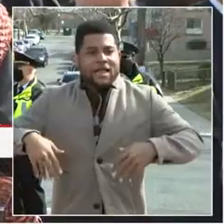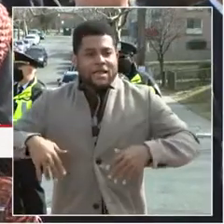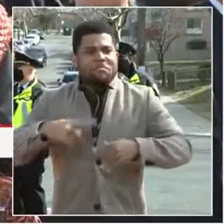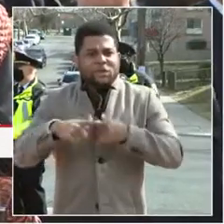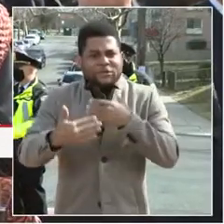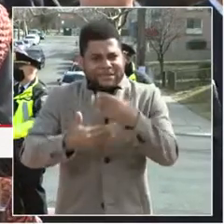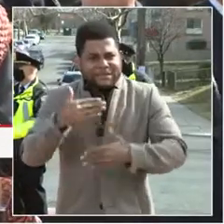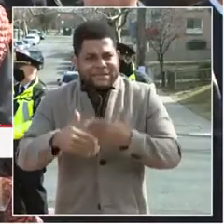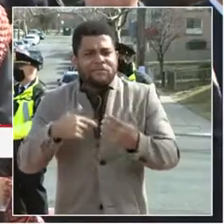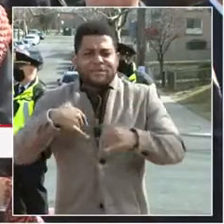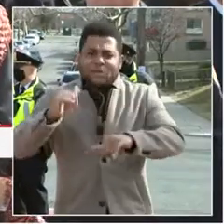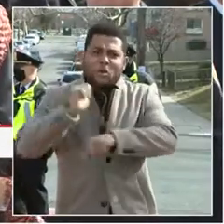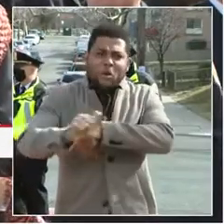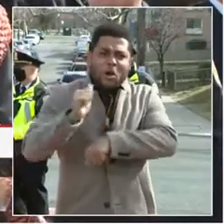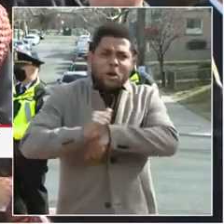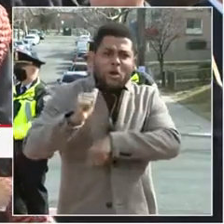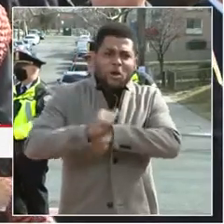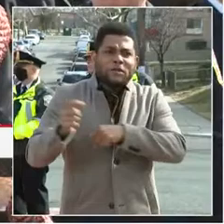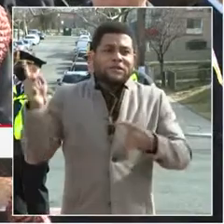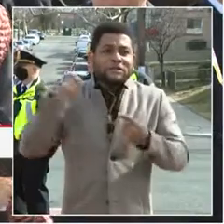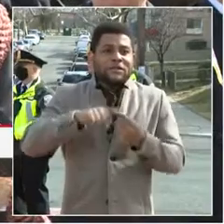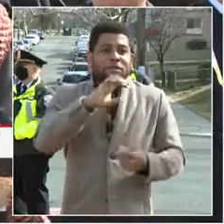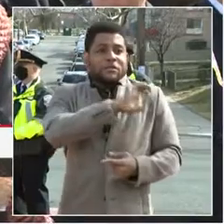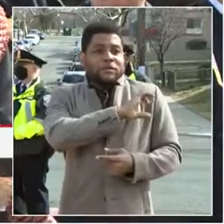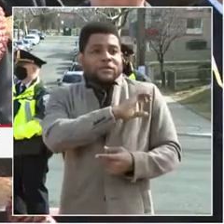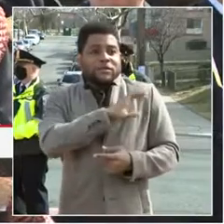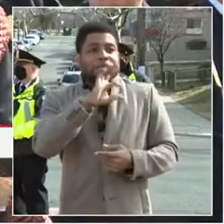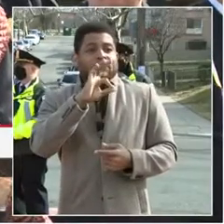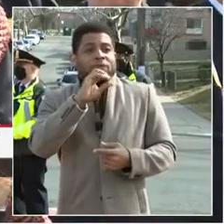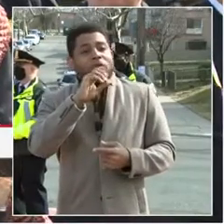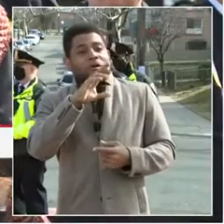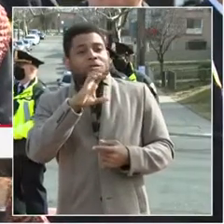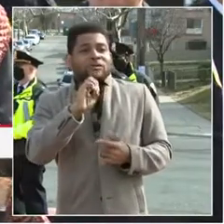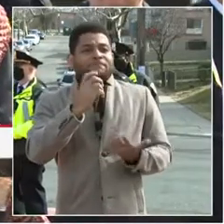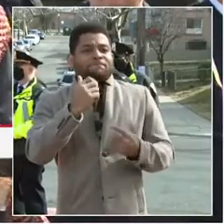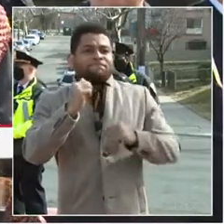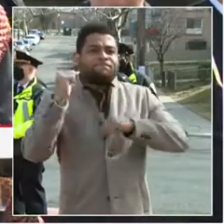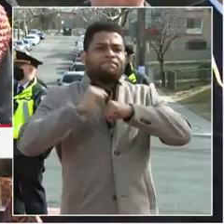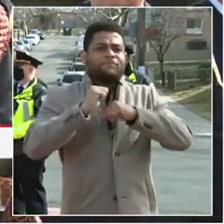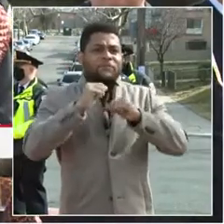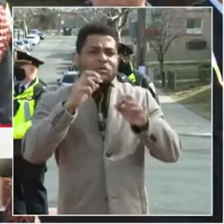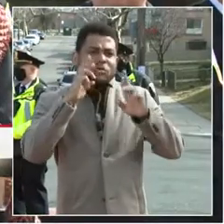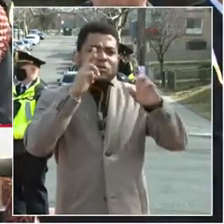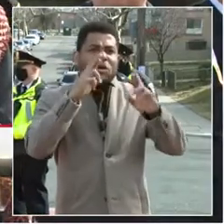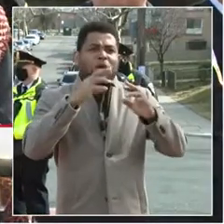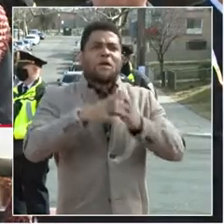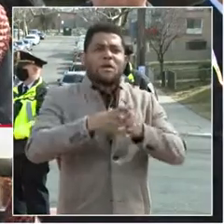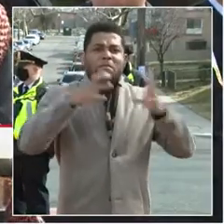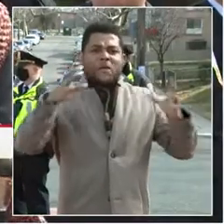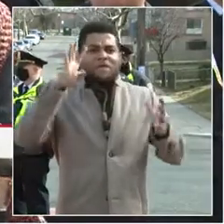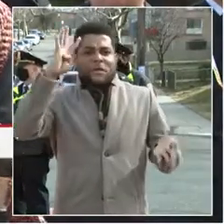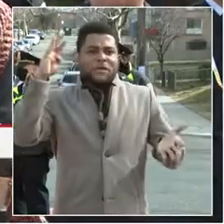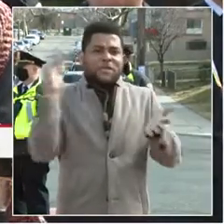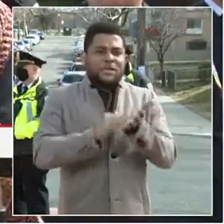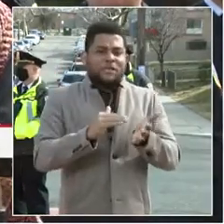we can put our police force on a solid path to 4,000 officers.